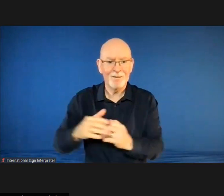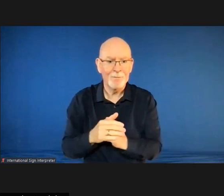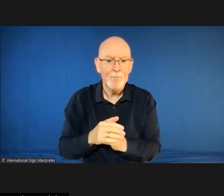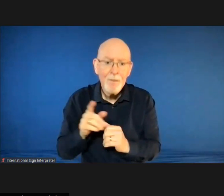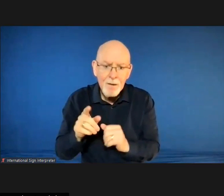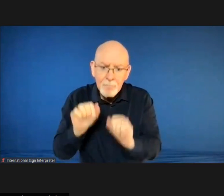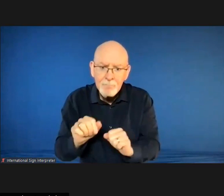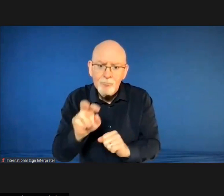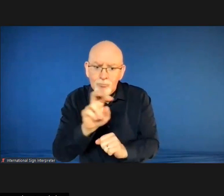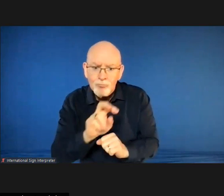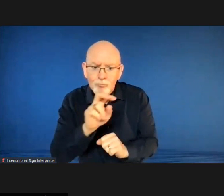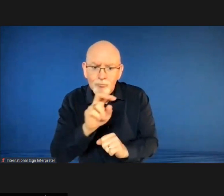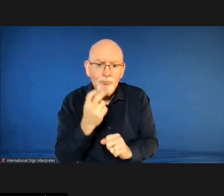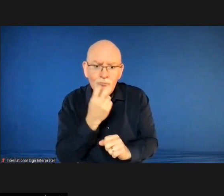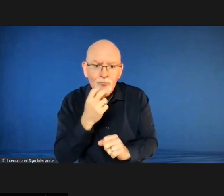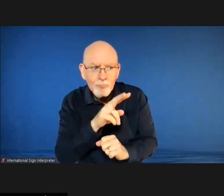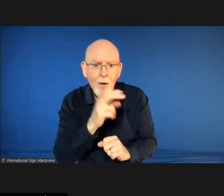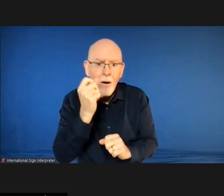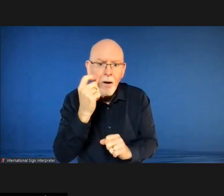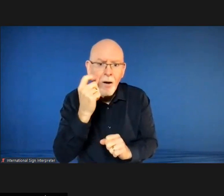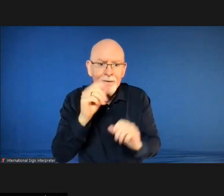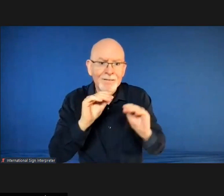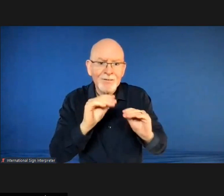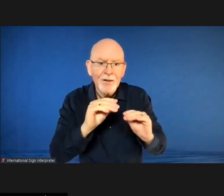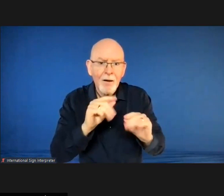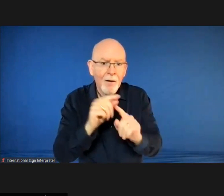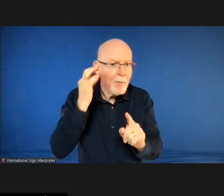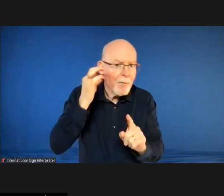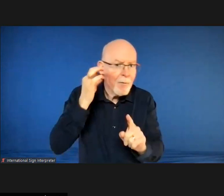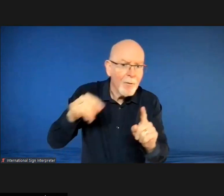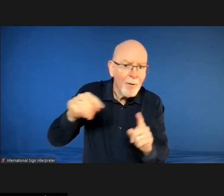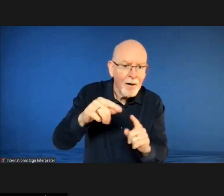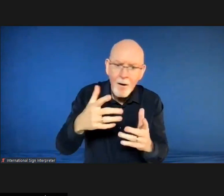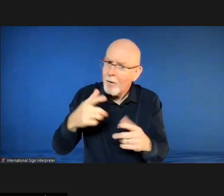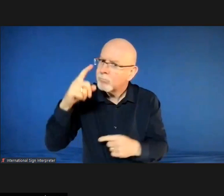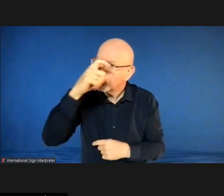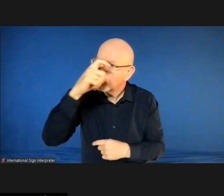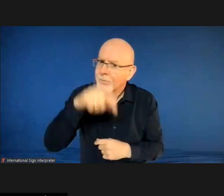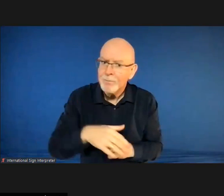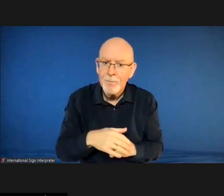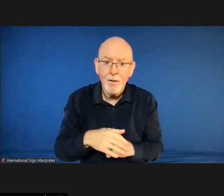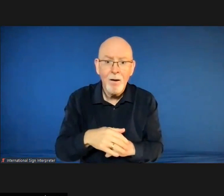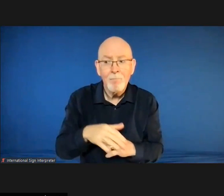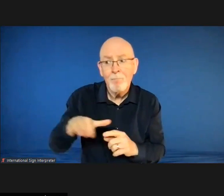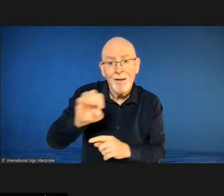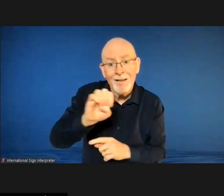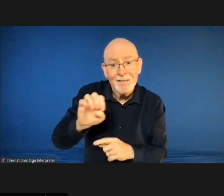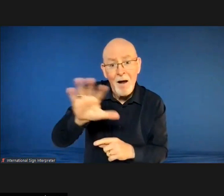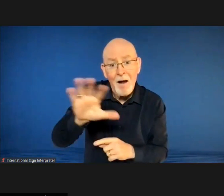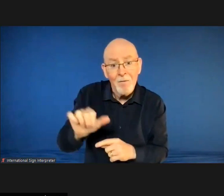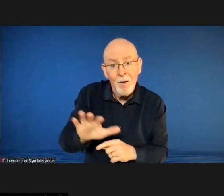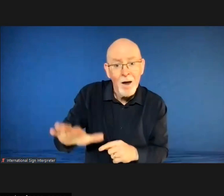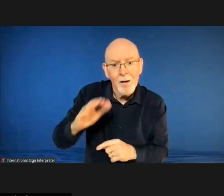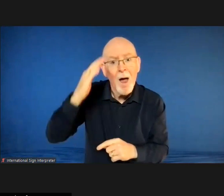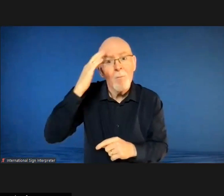and views about deafness. Some parents are still struggling to accept their kids' deafness, while I know of a significant number of fathers who